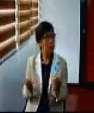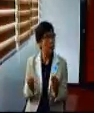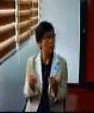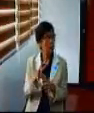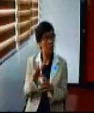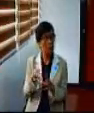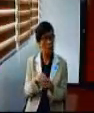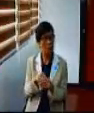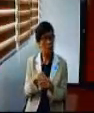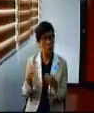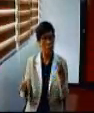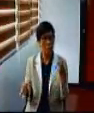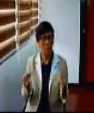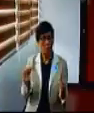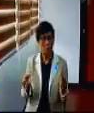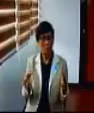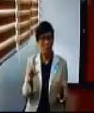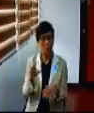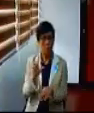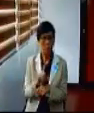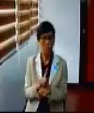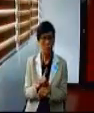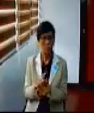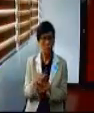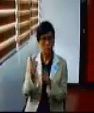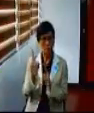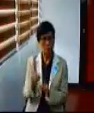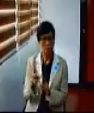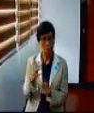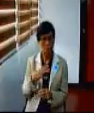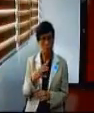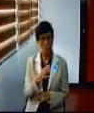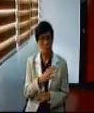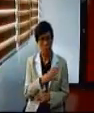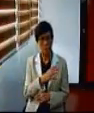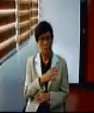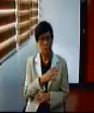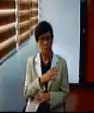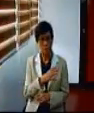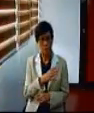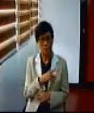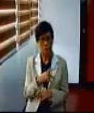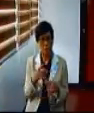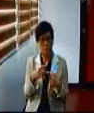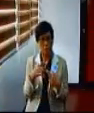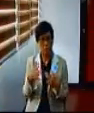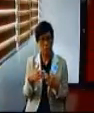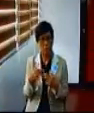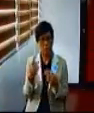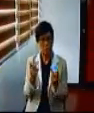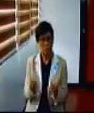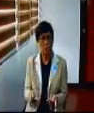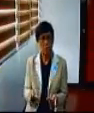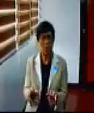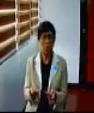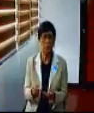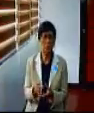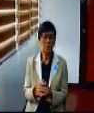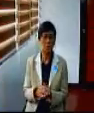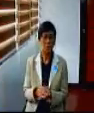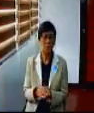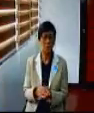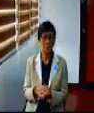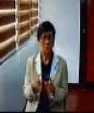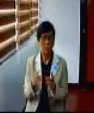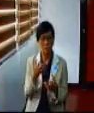national human rights institutions such as your Honorable Commission, state-run ombudspersons, and national contact points are very good